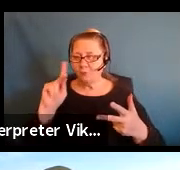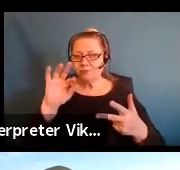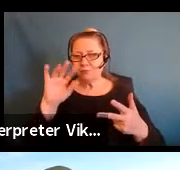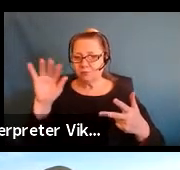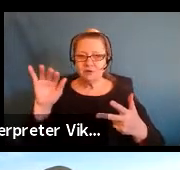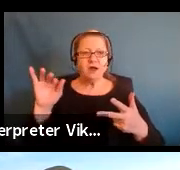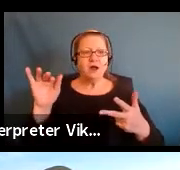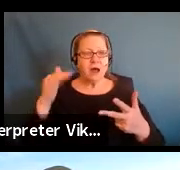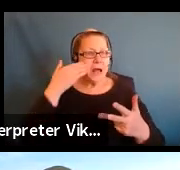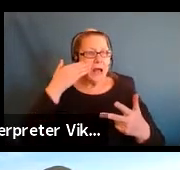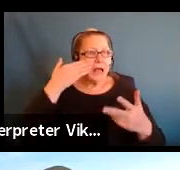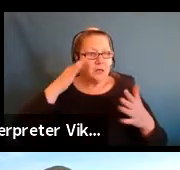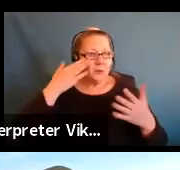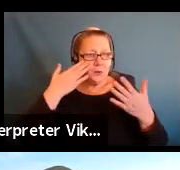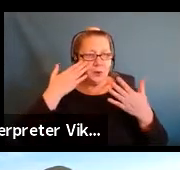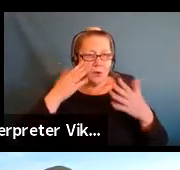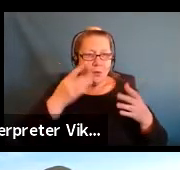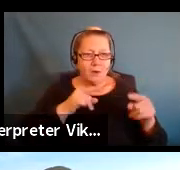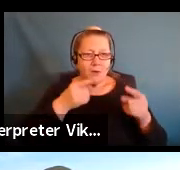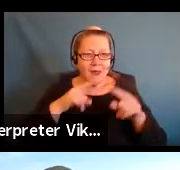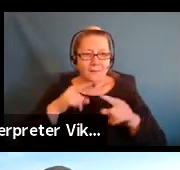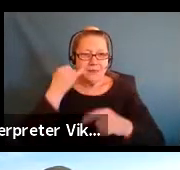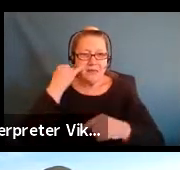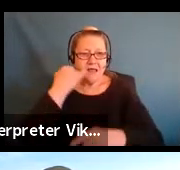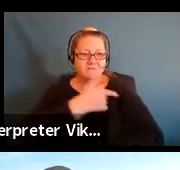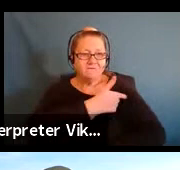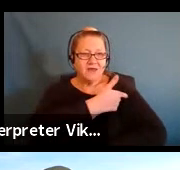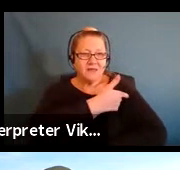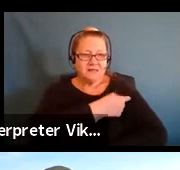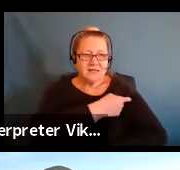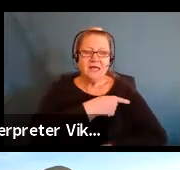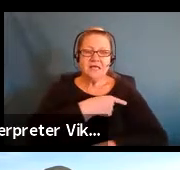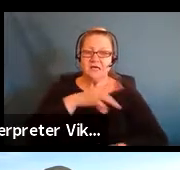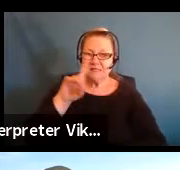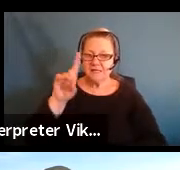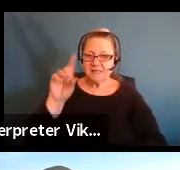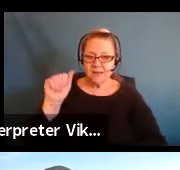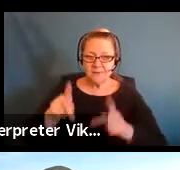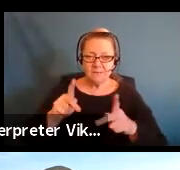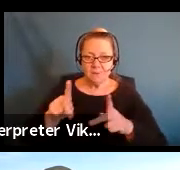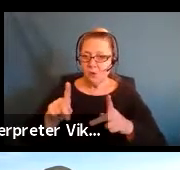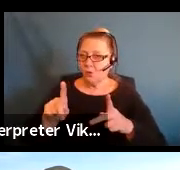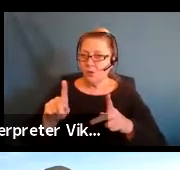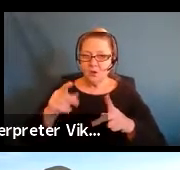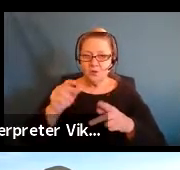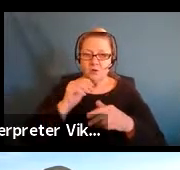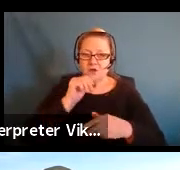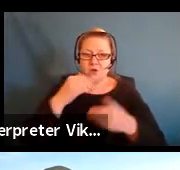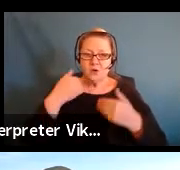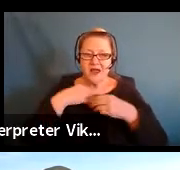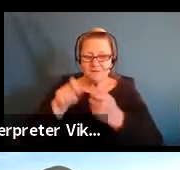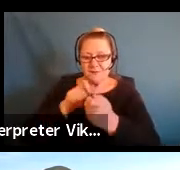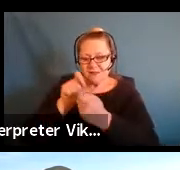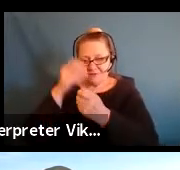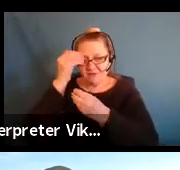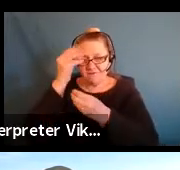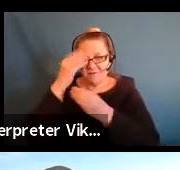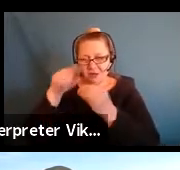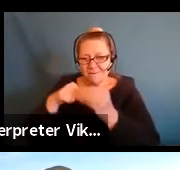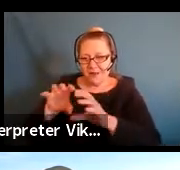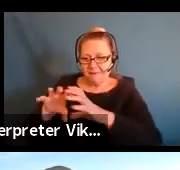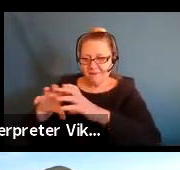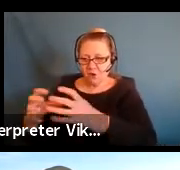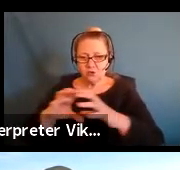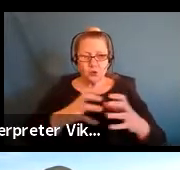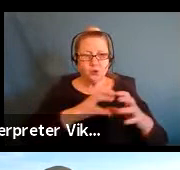just wondering, I'm guessing that we don't have granular information about these populations right now. So I'm wondering, is there a